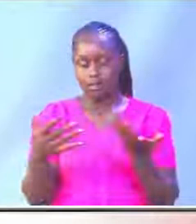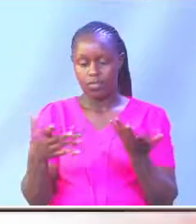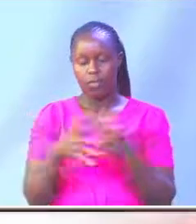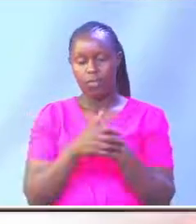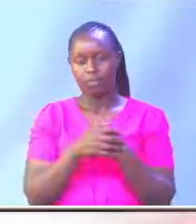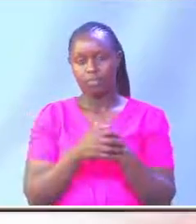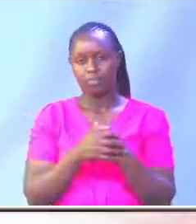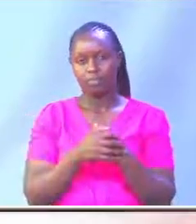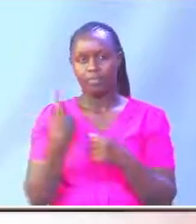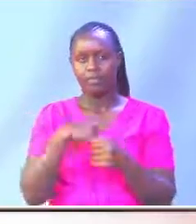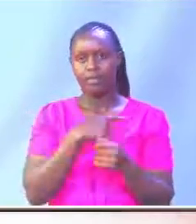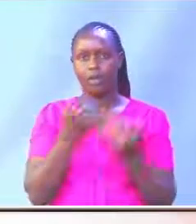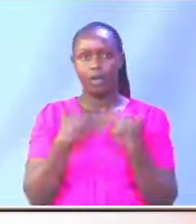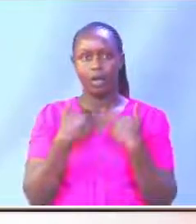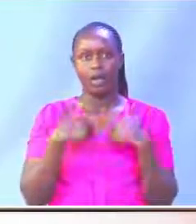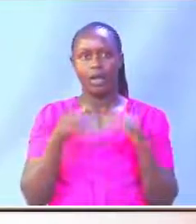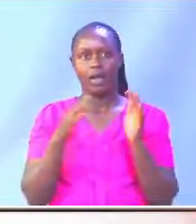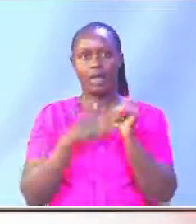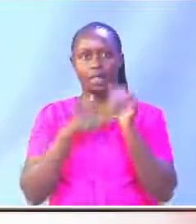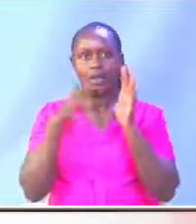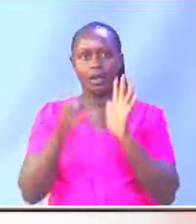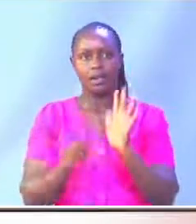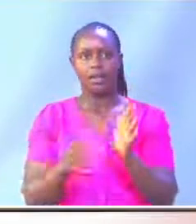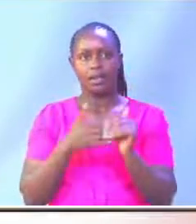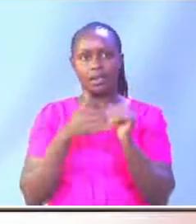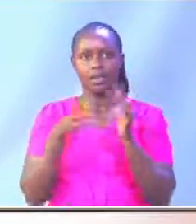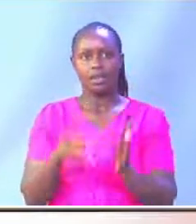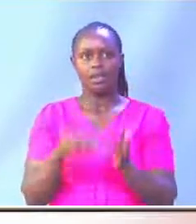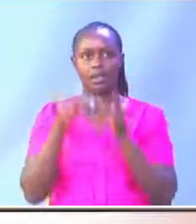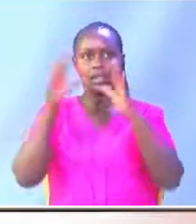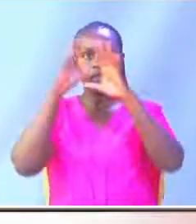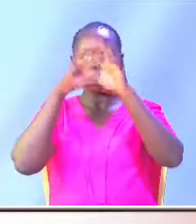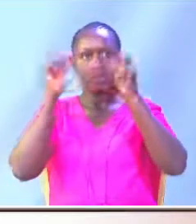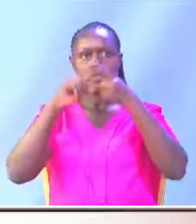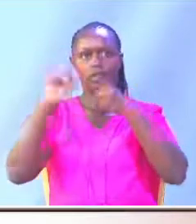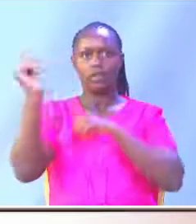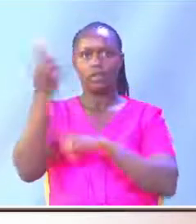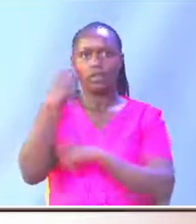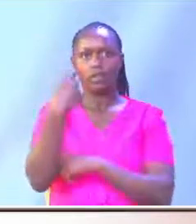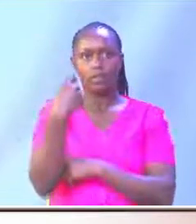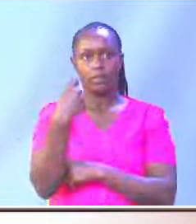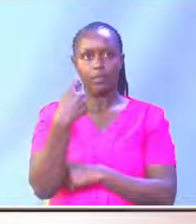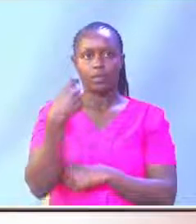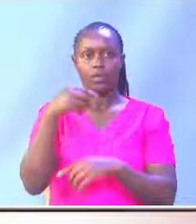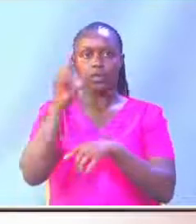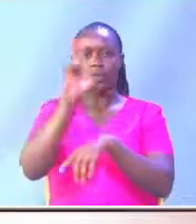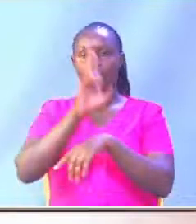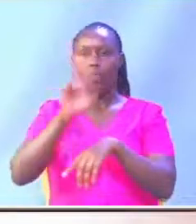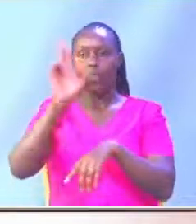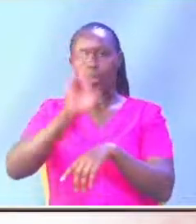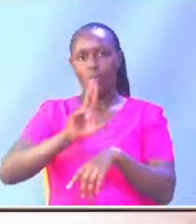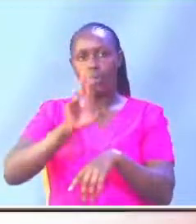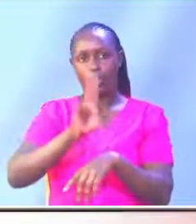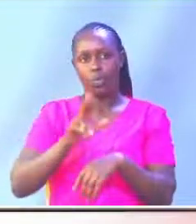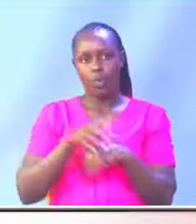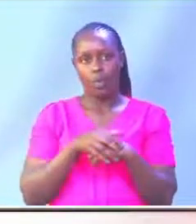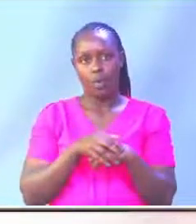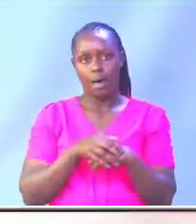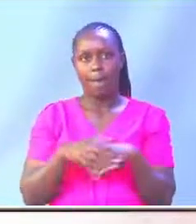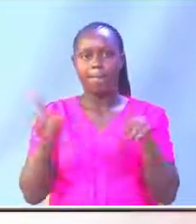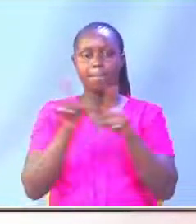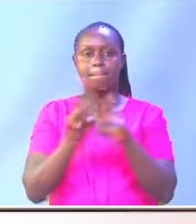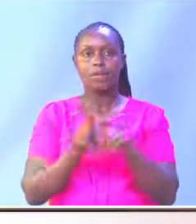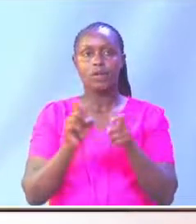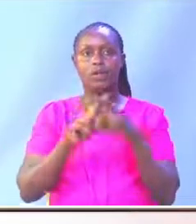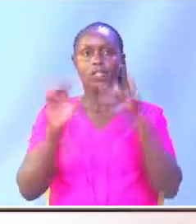We urge the leaders, especially the President of the Republic of Kenya, Uhuru Muigai Kenyatta, and his